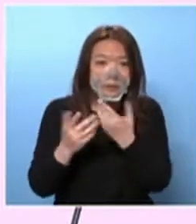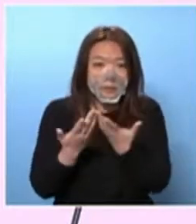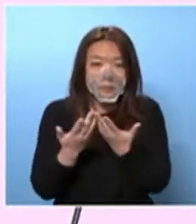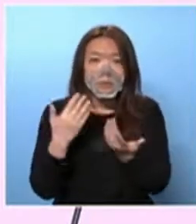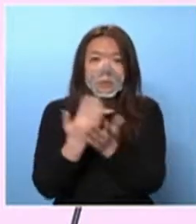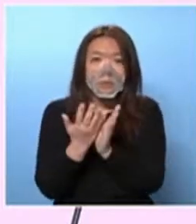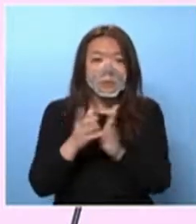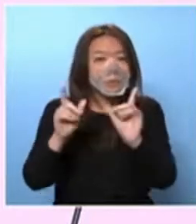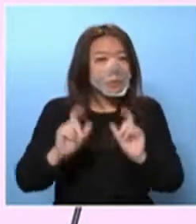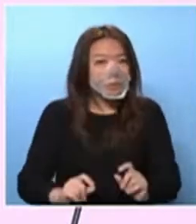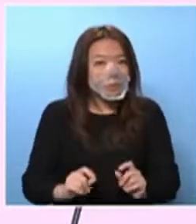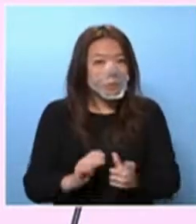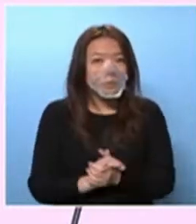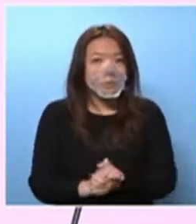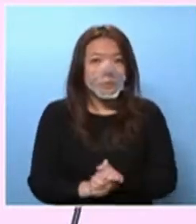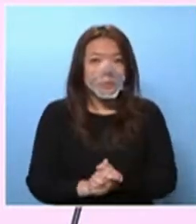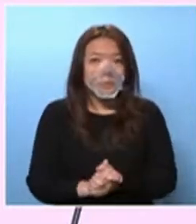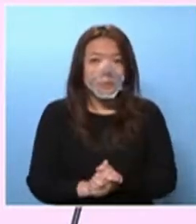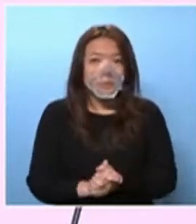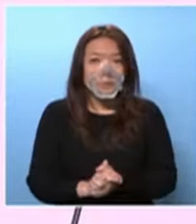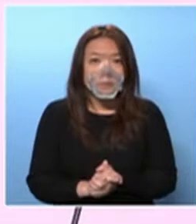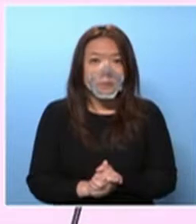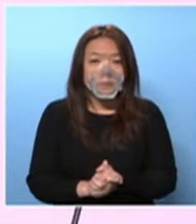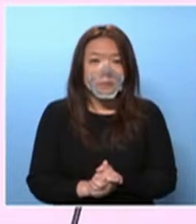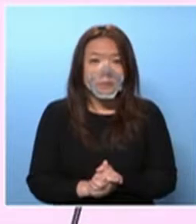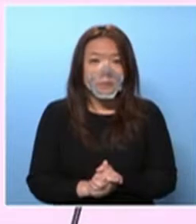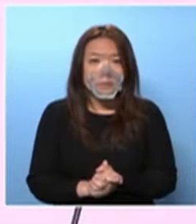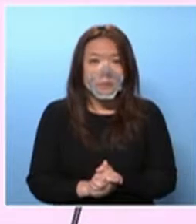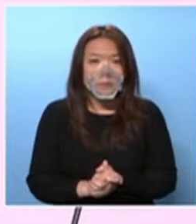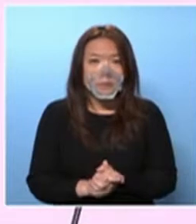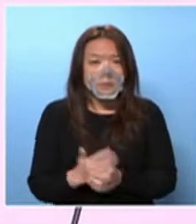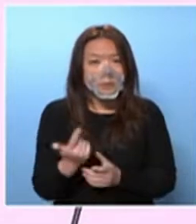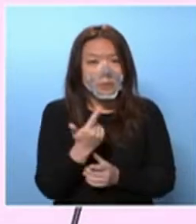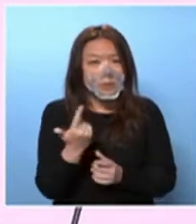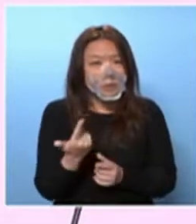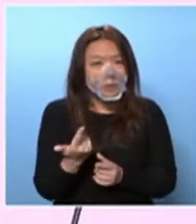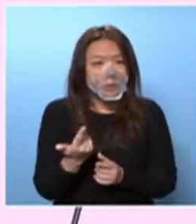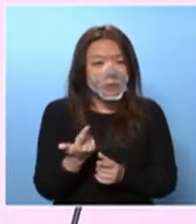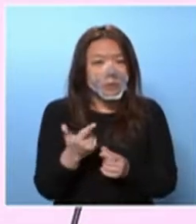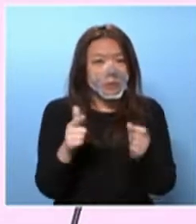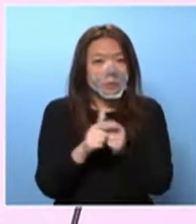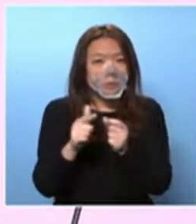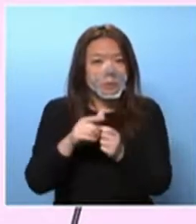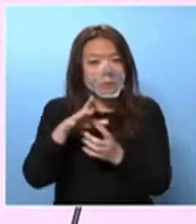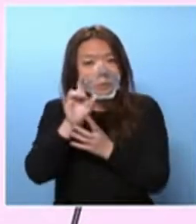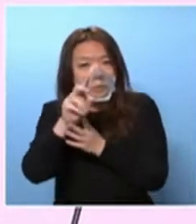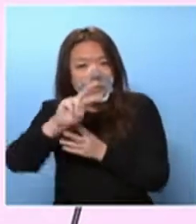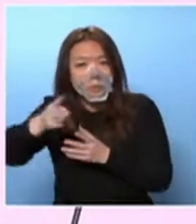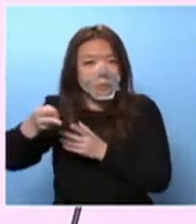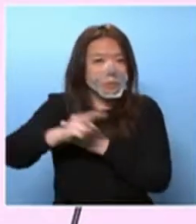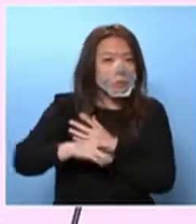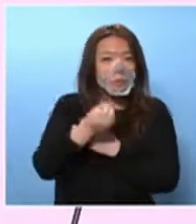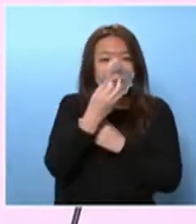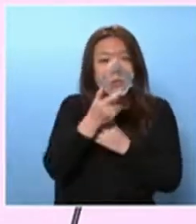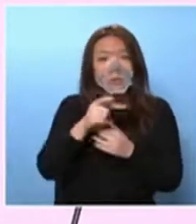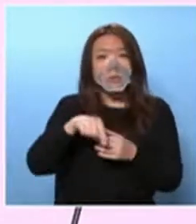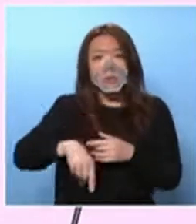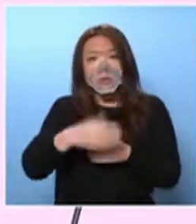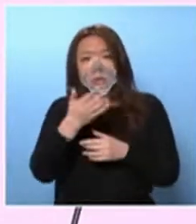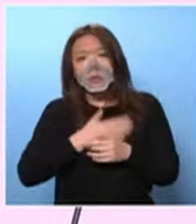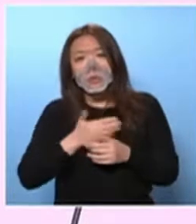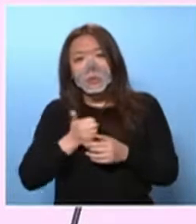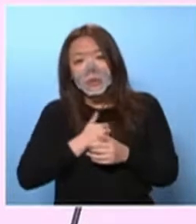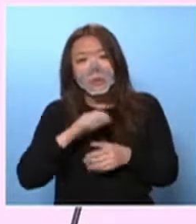of listing in overseas markets, many China concept stock companies have chosen to return. We have already